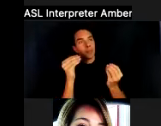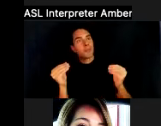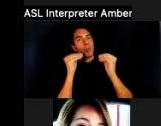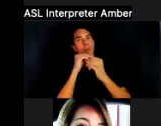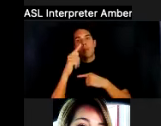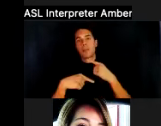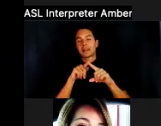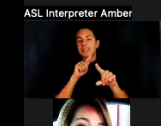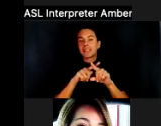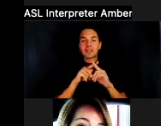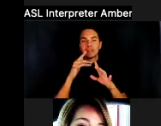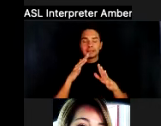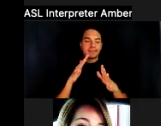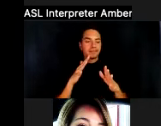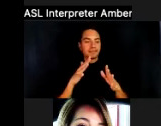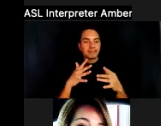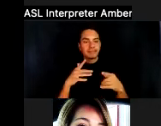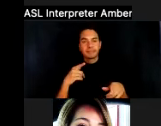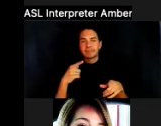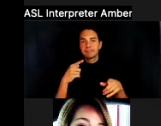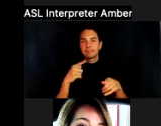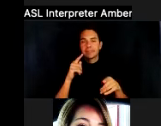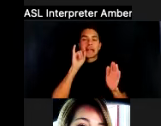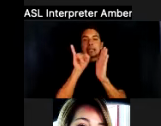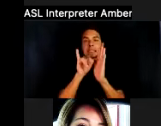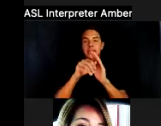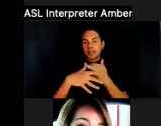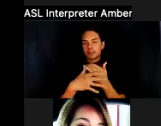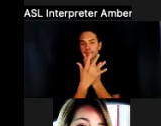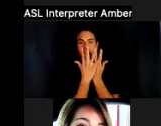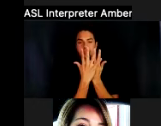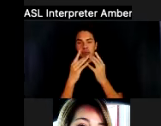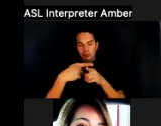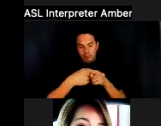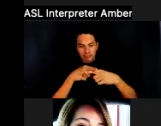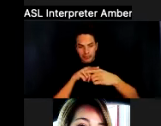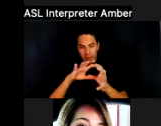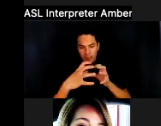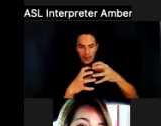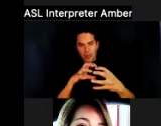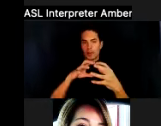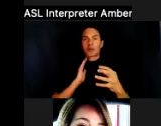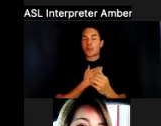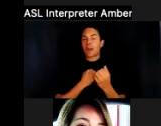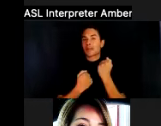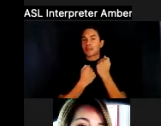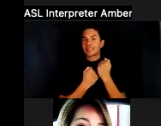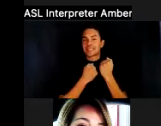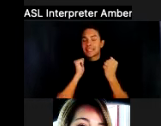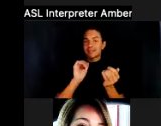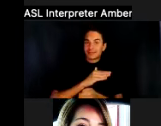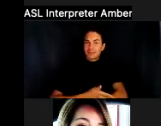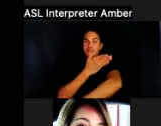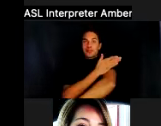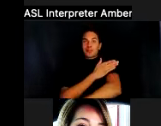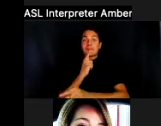the different intersections and identities and issues, the better our advocacy can be. But also, right, when